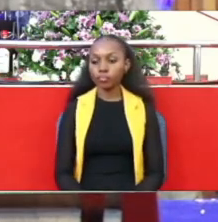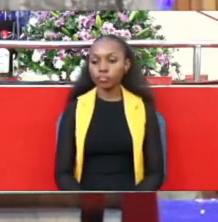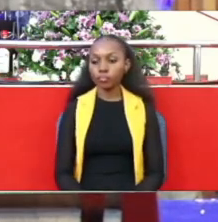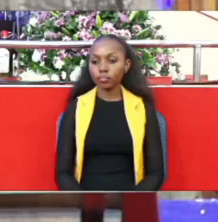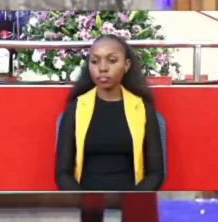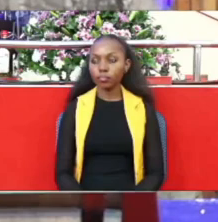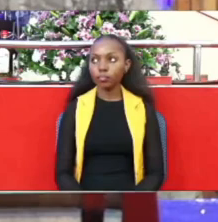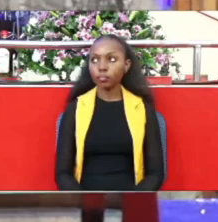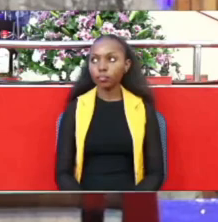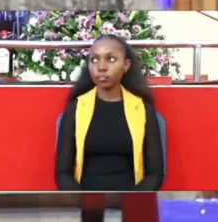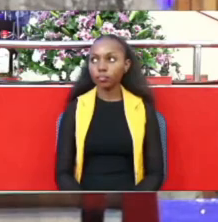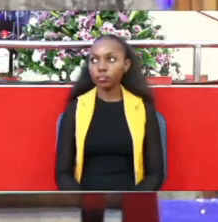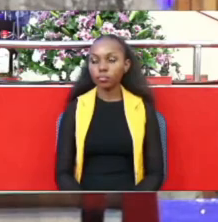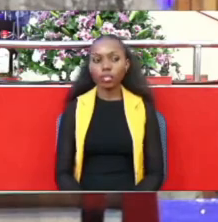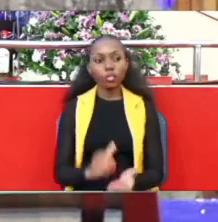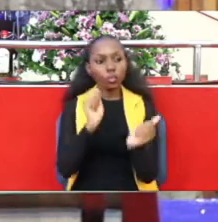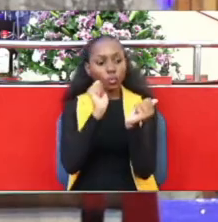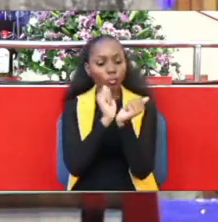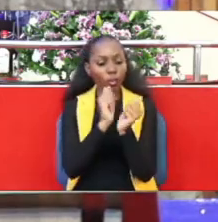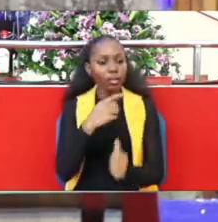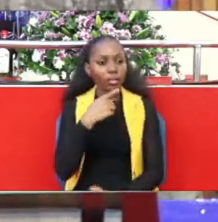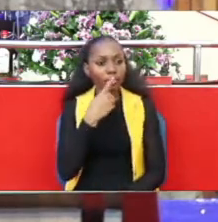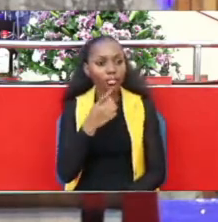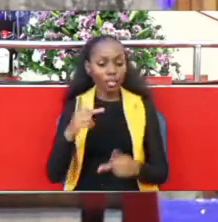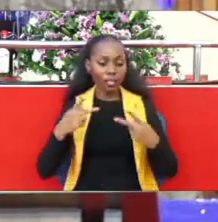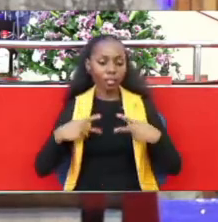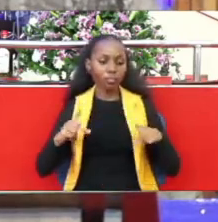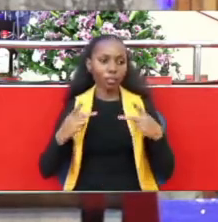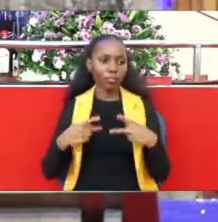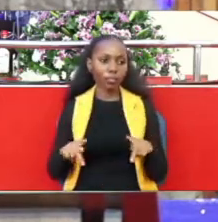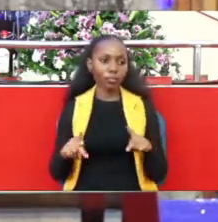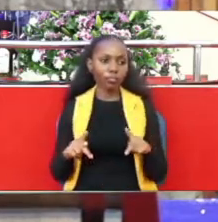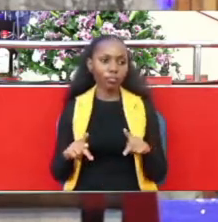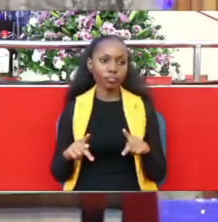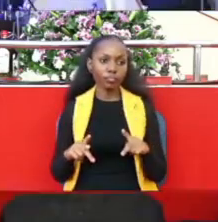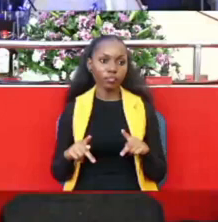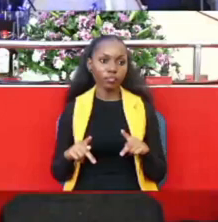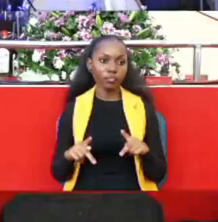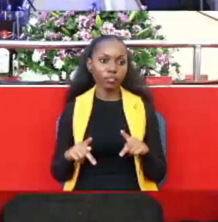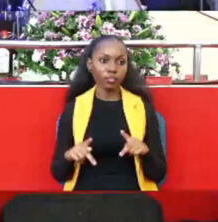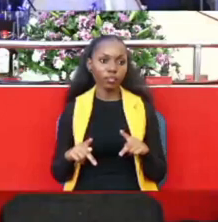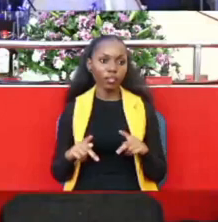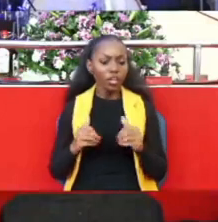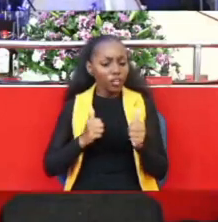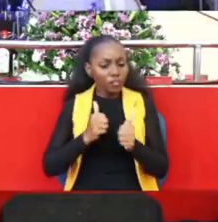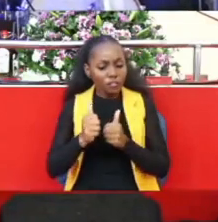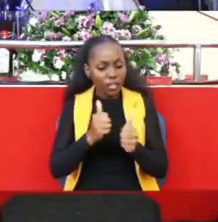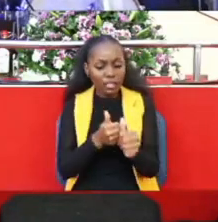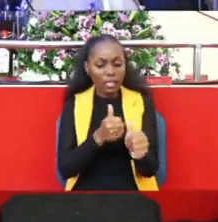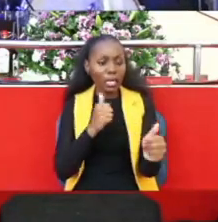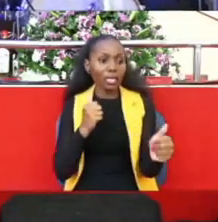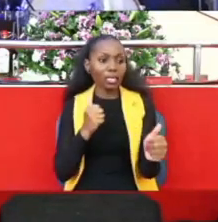Yesu. And so he is telling them, na kwa hivyo anawaambia, that they are not wrestling against flesh and